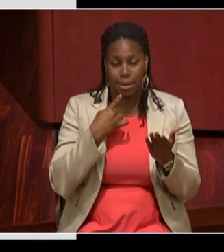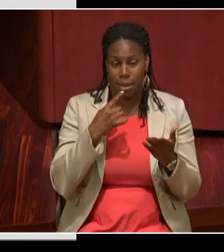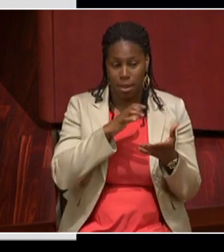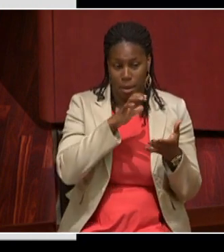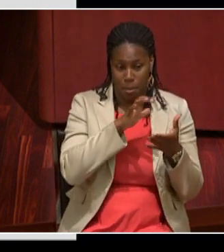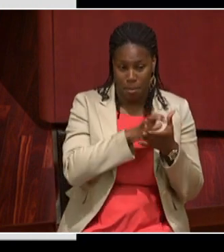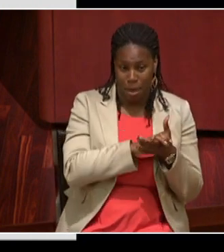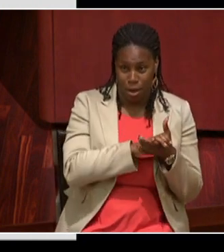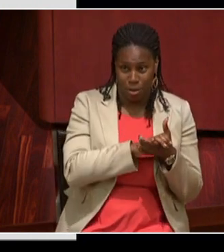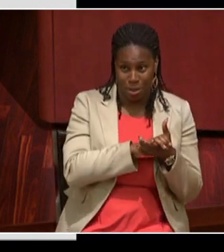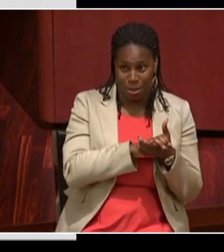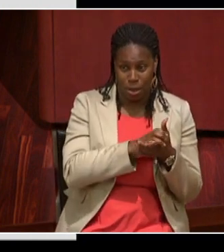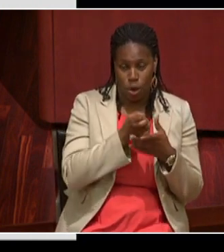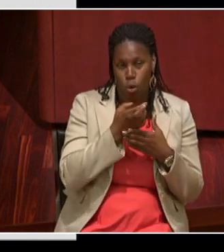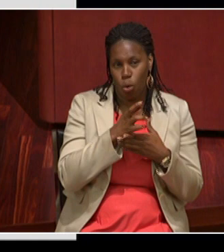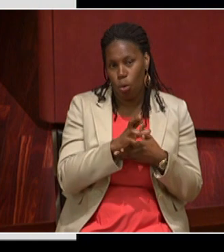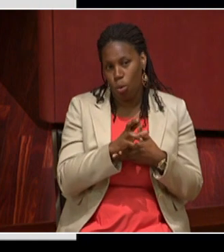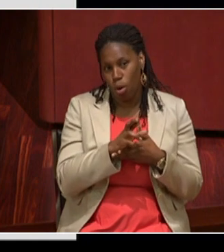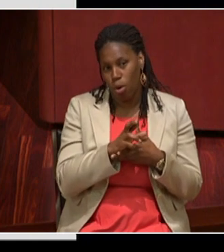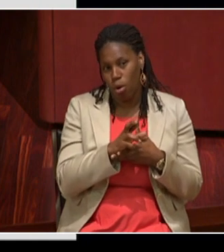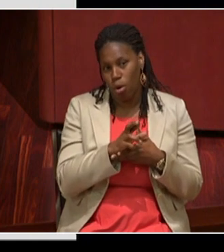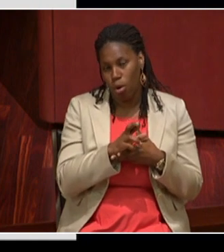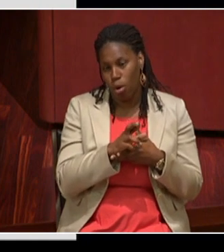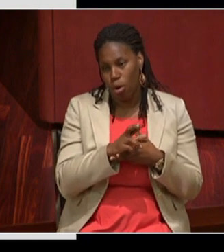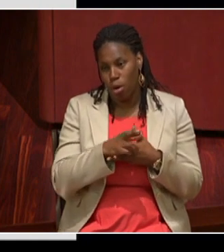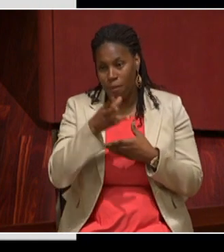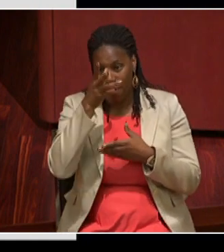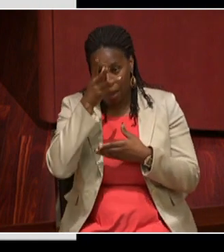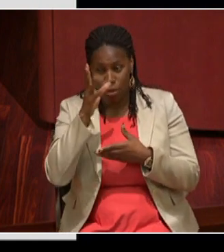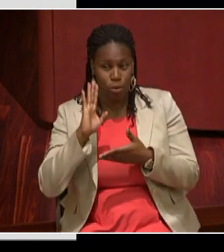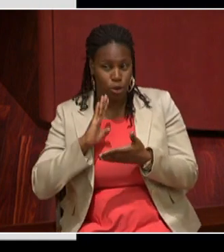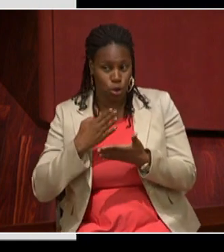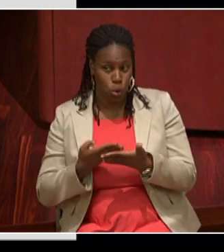to one another or perhaps father and daughter.